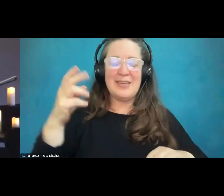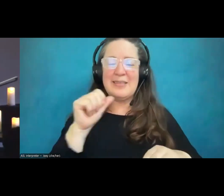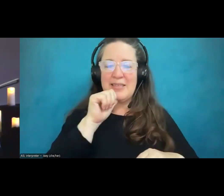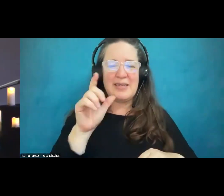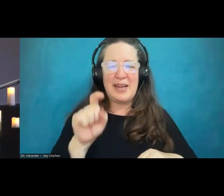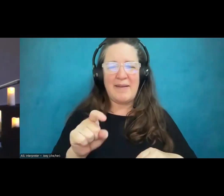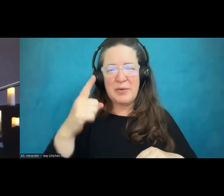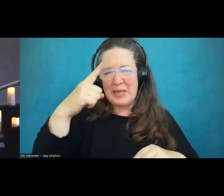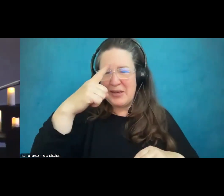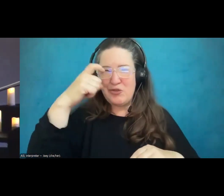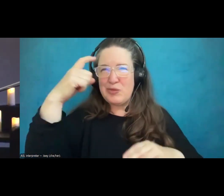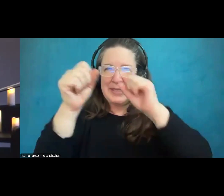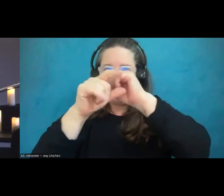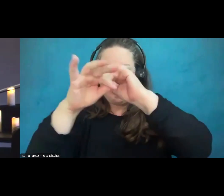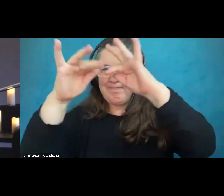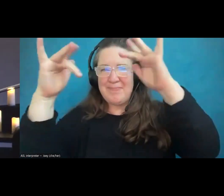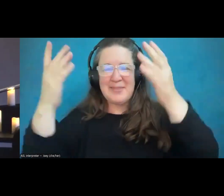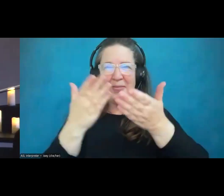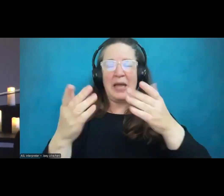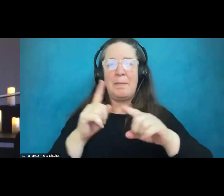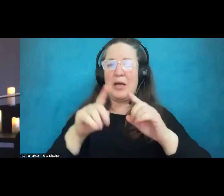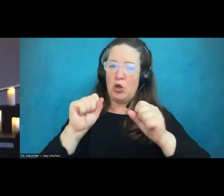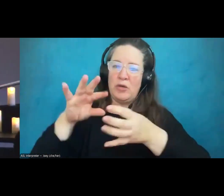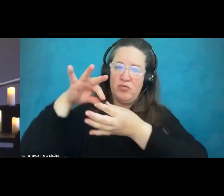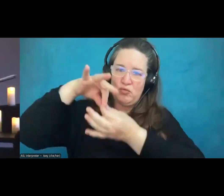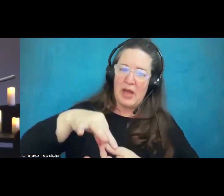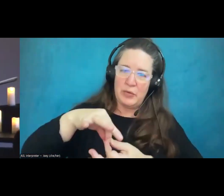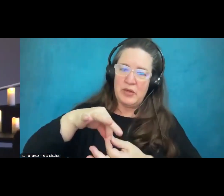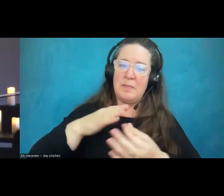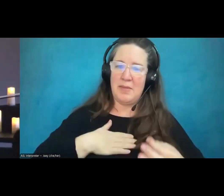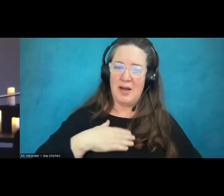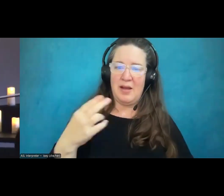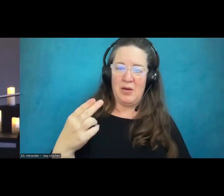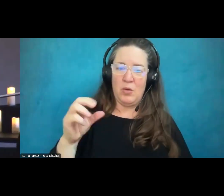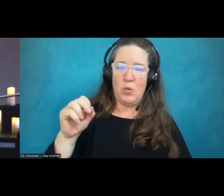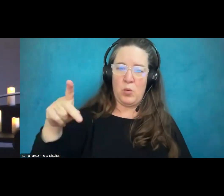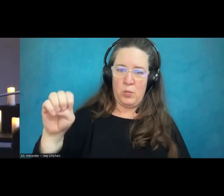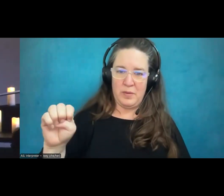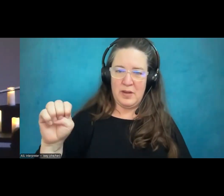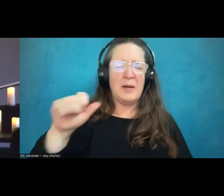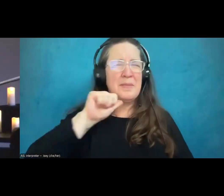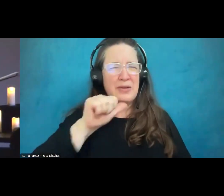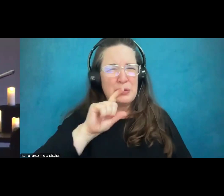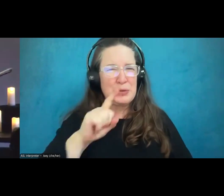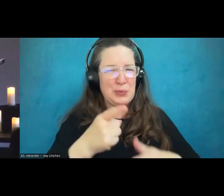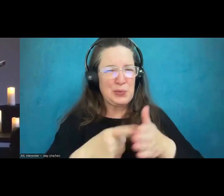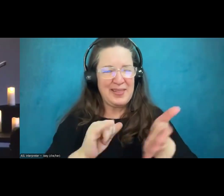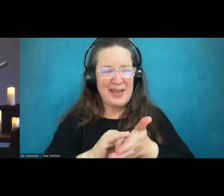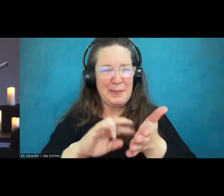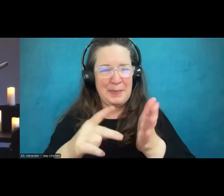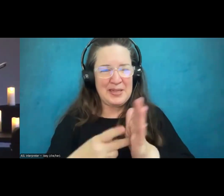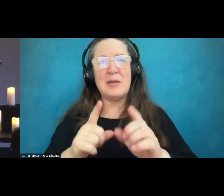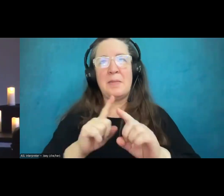really grounded. I'm not really sure what that means, but this was going to have grounded hope. And it's going to be real,